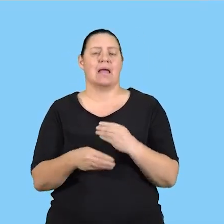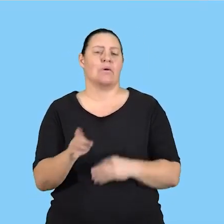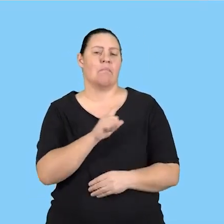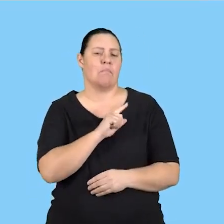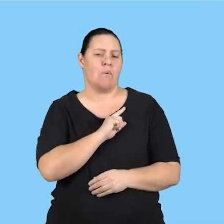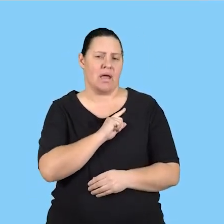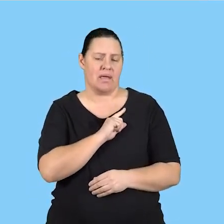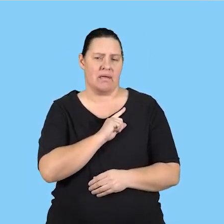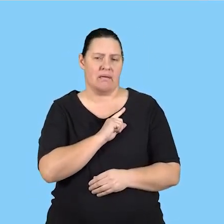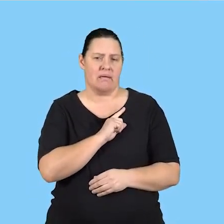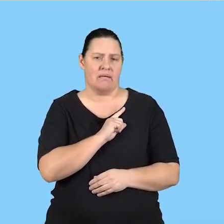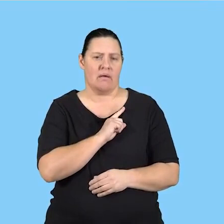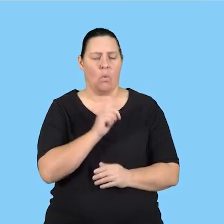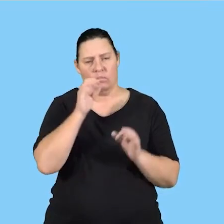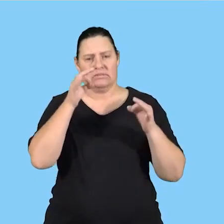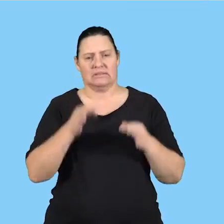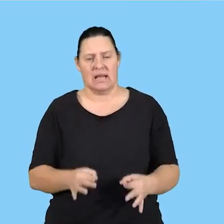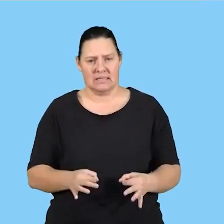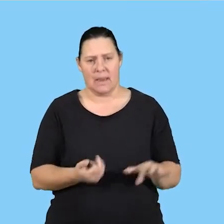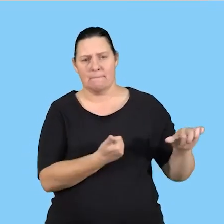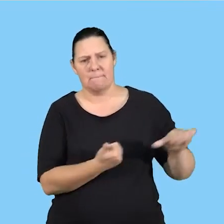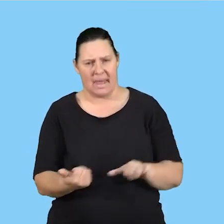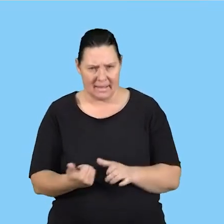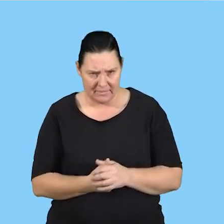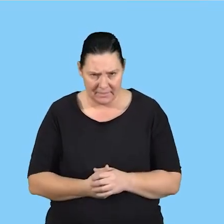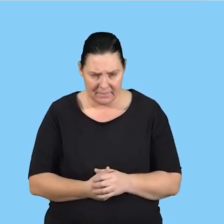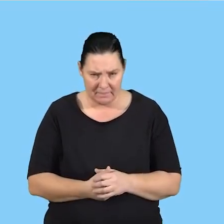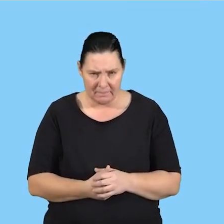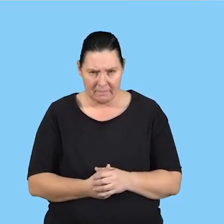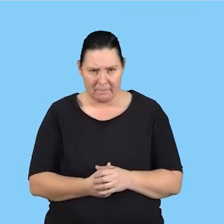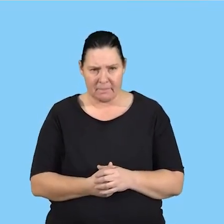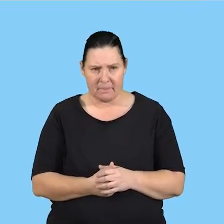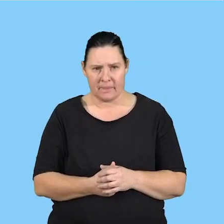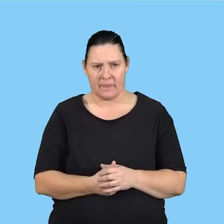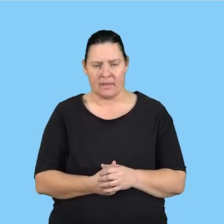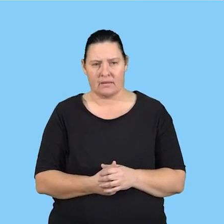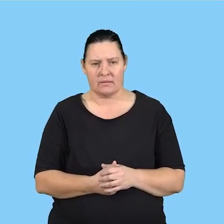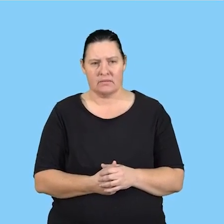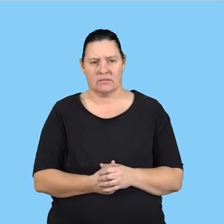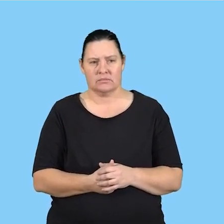reasons as to why we decided to bring them back.